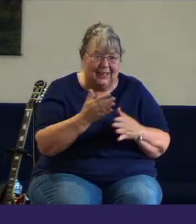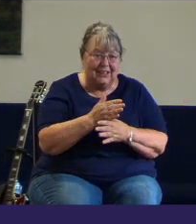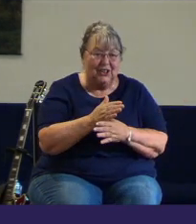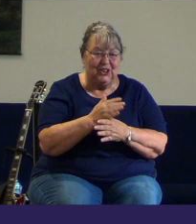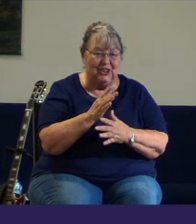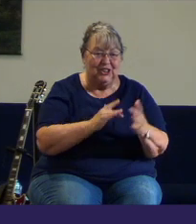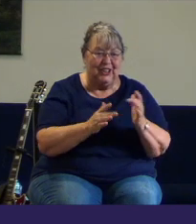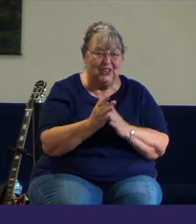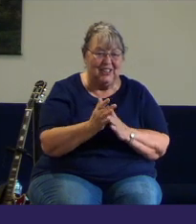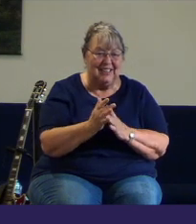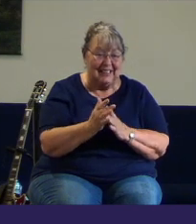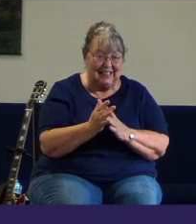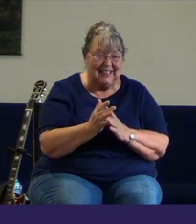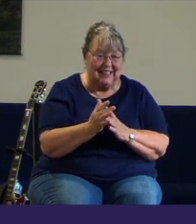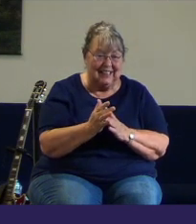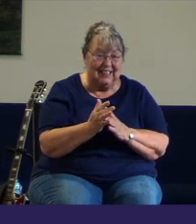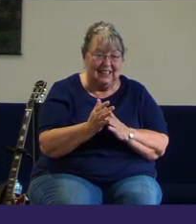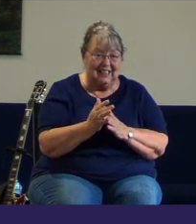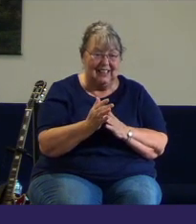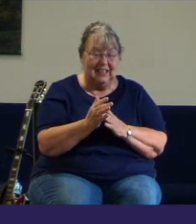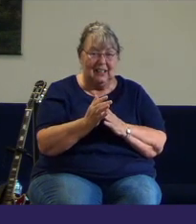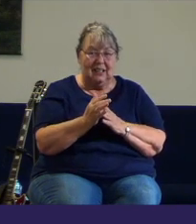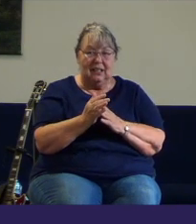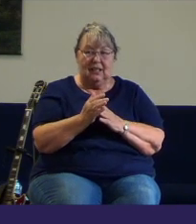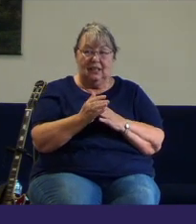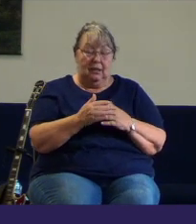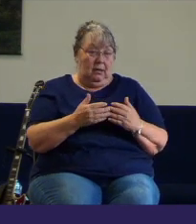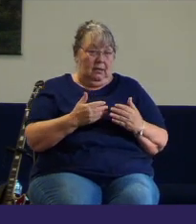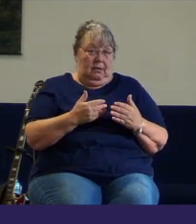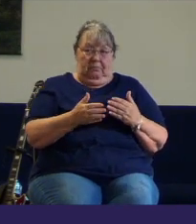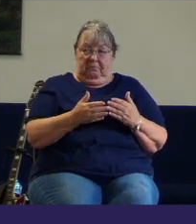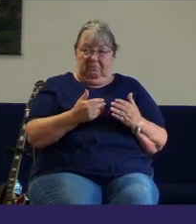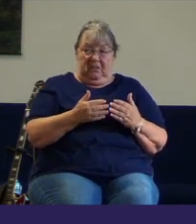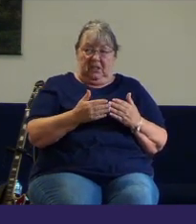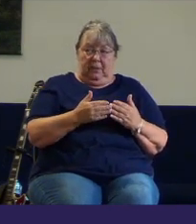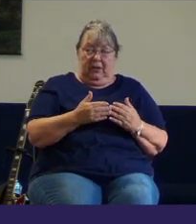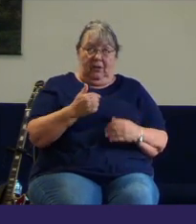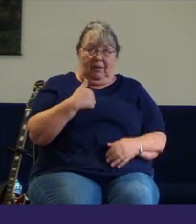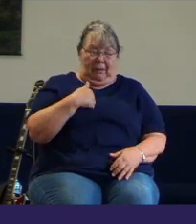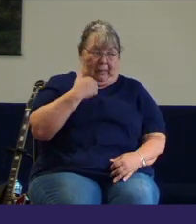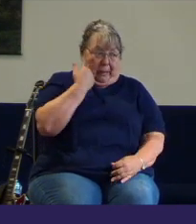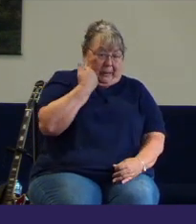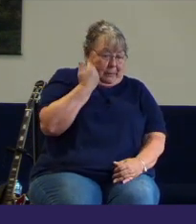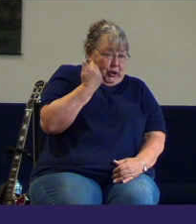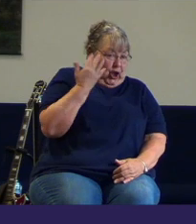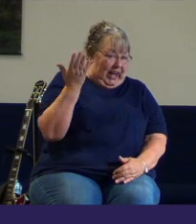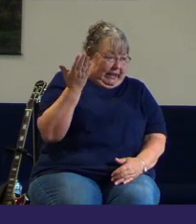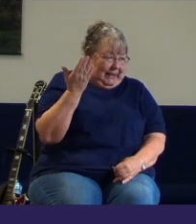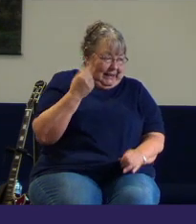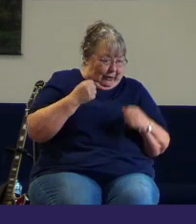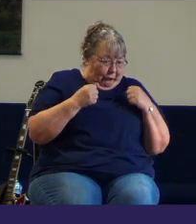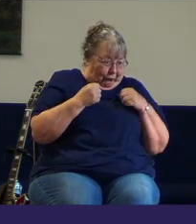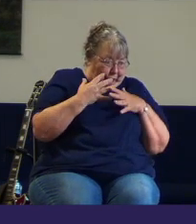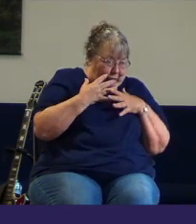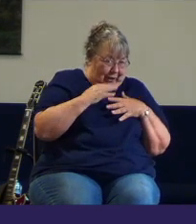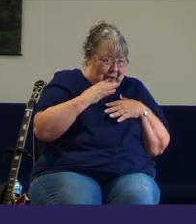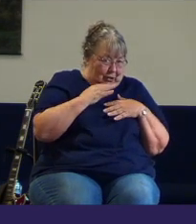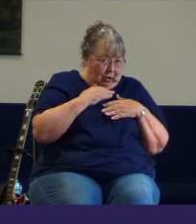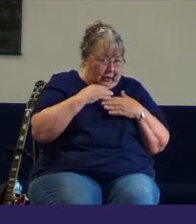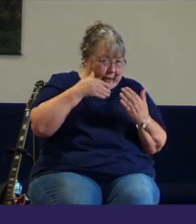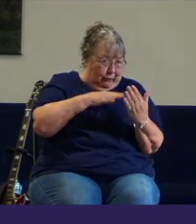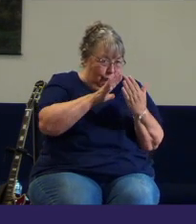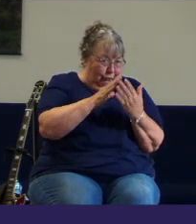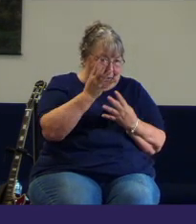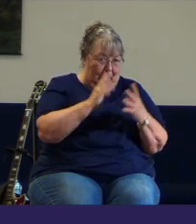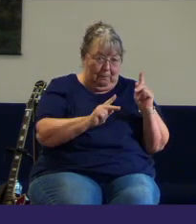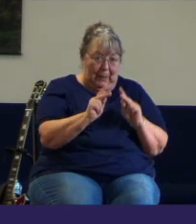Jeremiah is saying, even if I know I'm shy, I know I'm afraid to speak in front of people. I